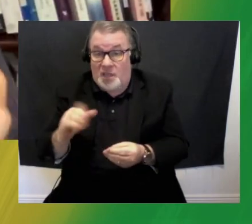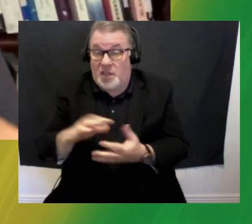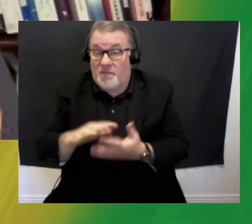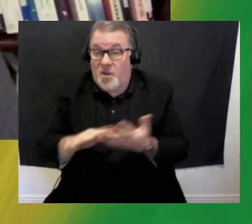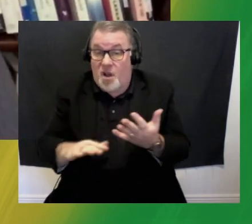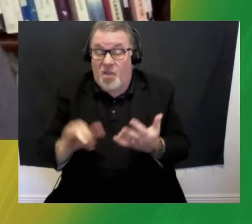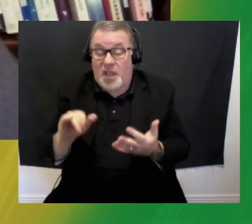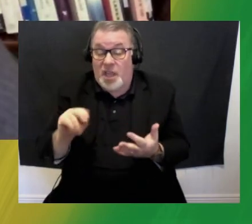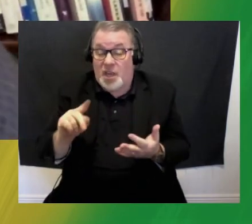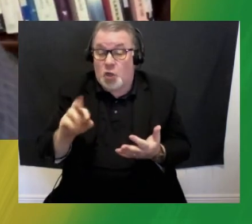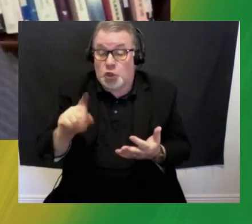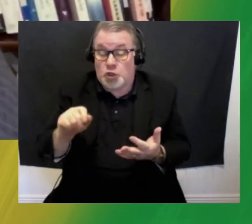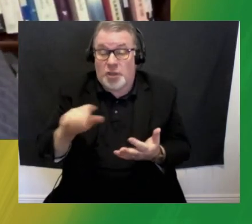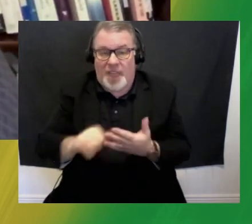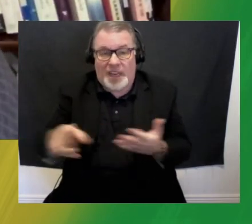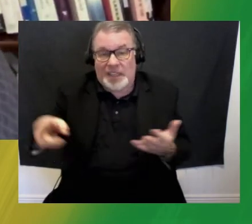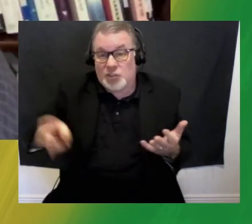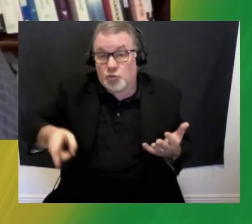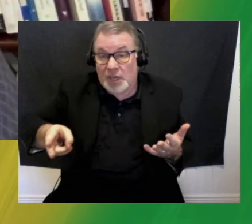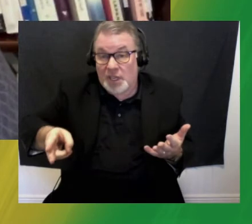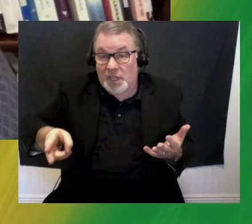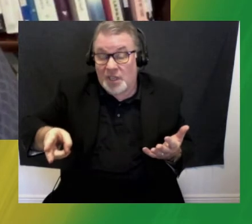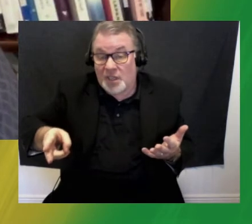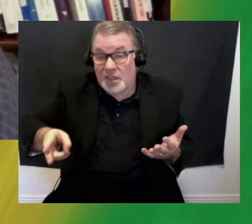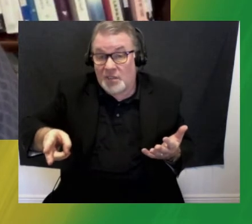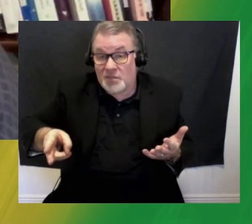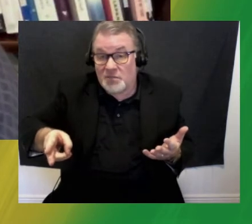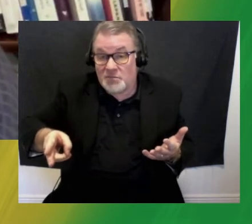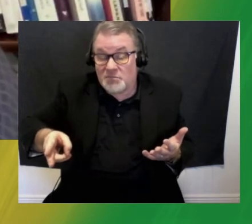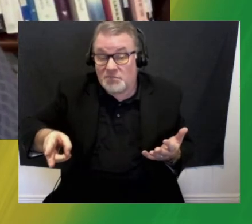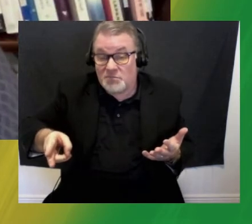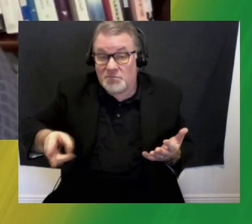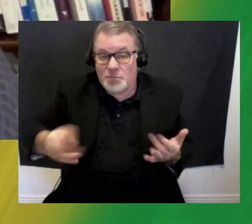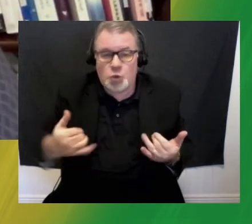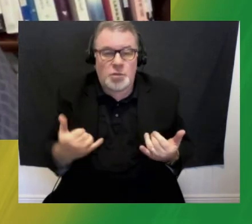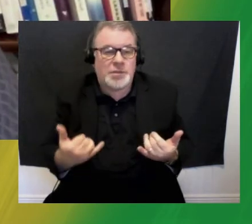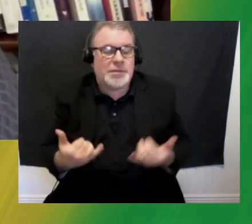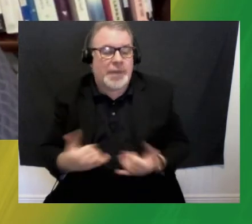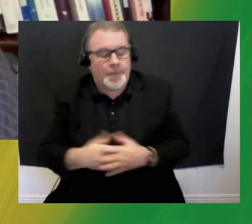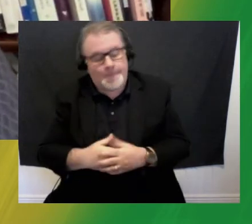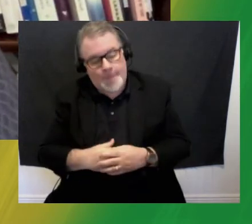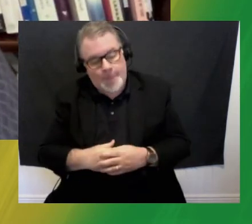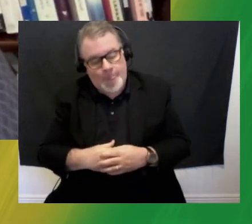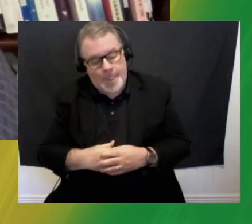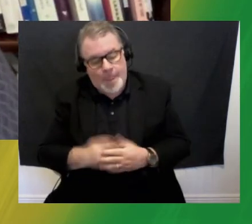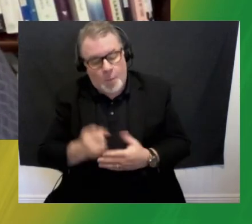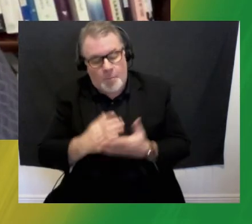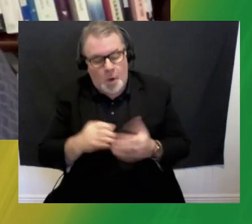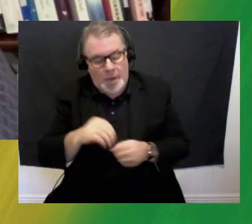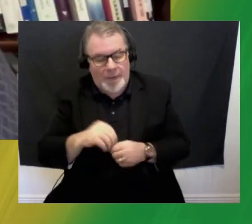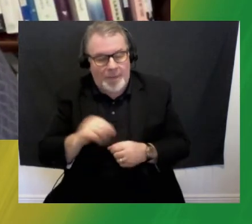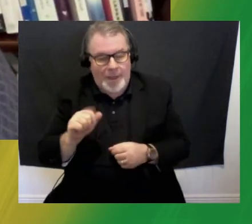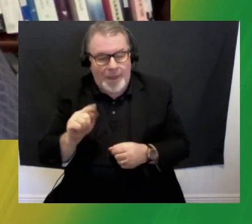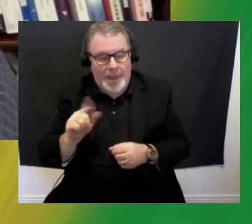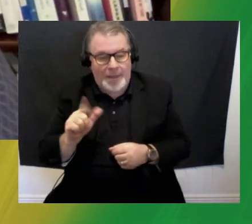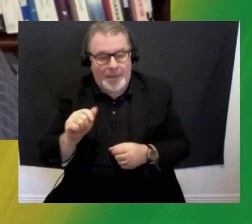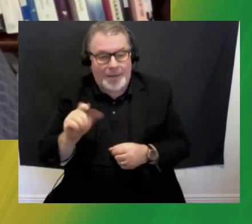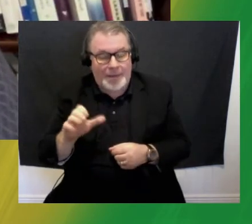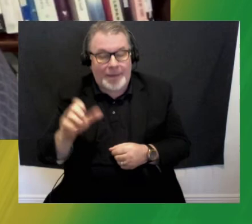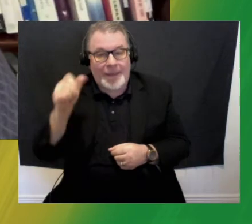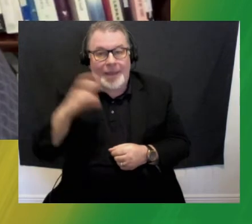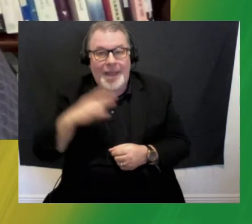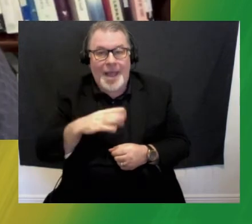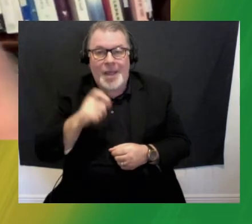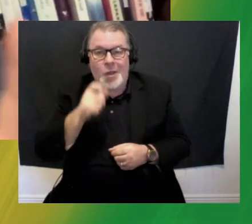inertia of that history, right? Today, there was a piece in The Atlantic. There's a guy who is